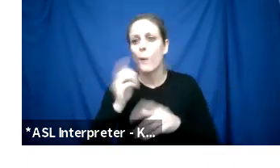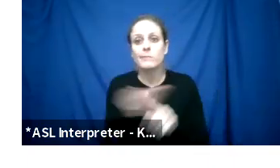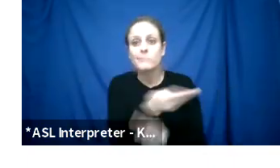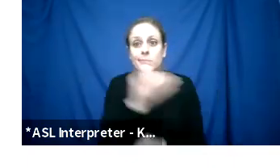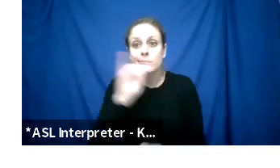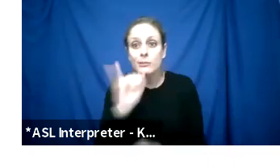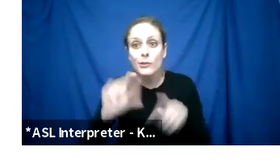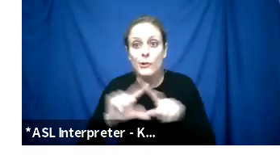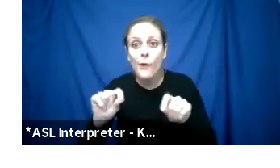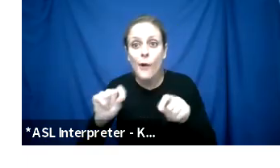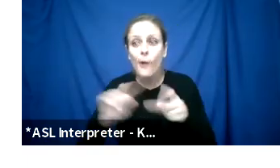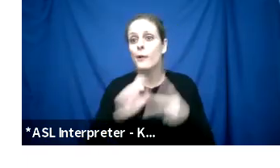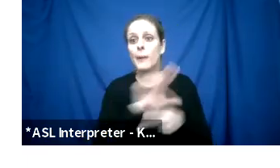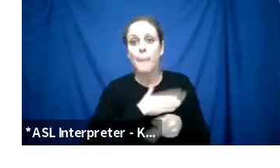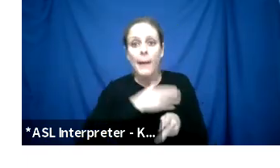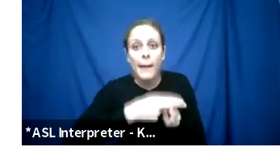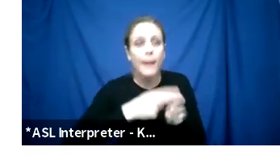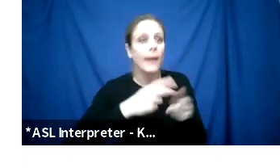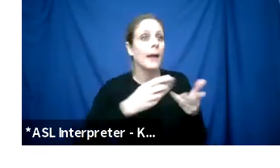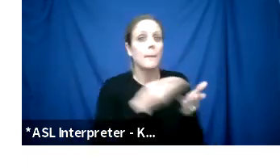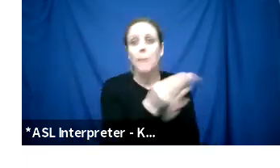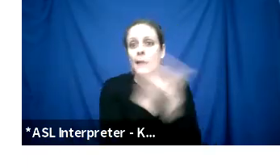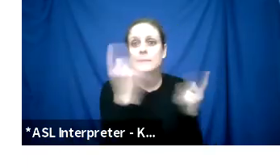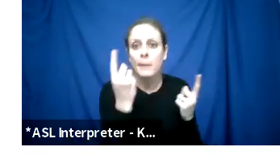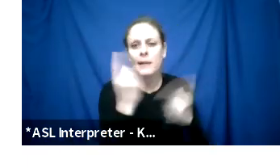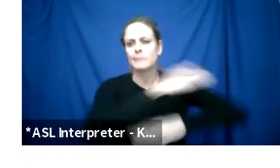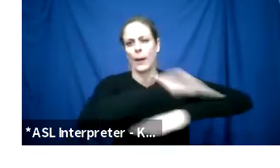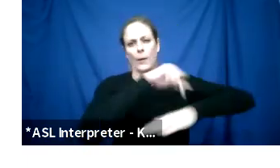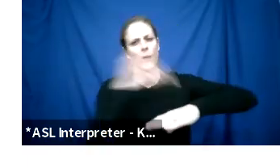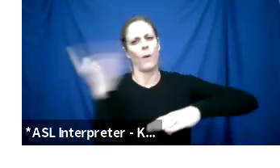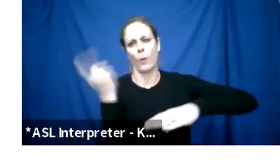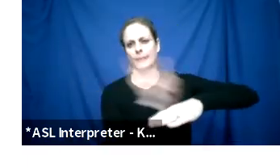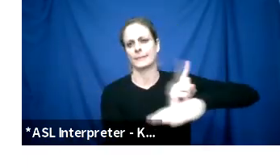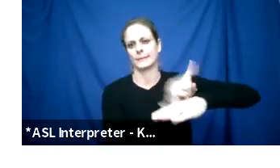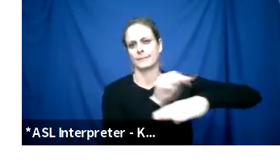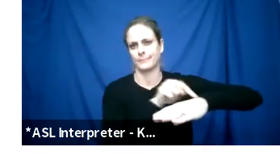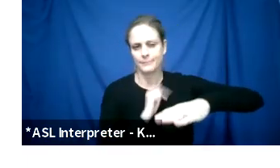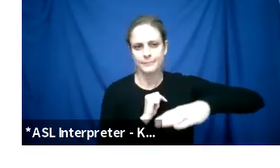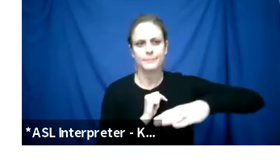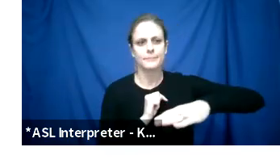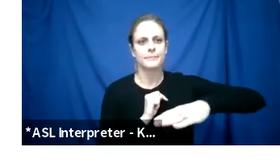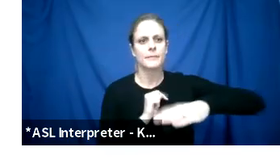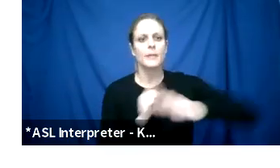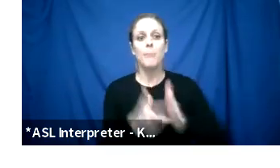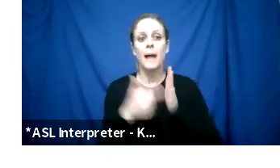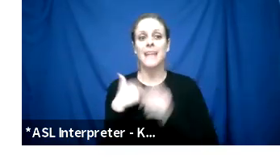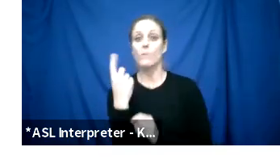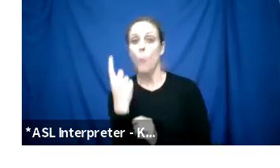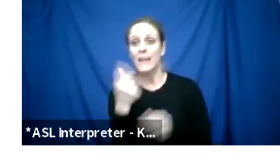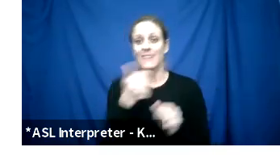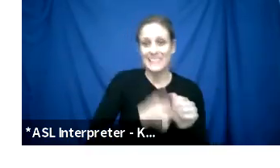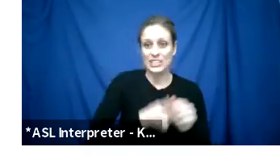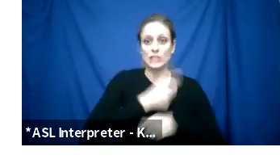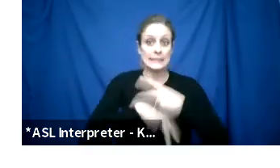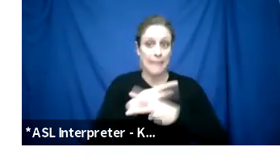just the information or whatever. Um, these also cover any type, okay? So it's at least one of each type of counter. So if you have food